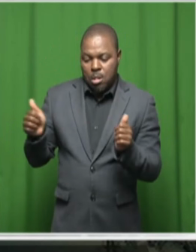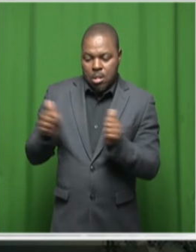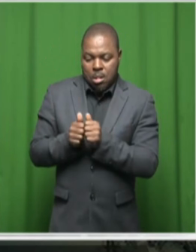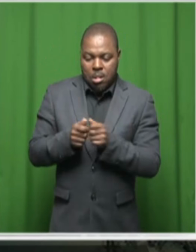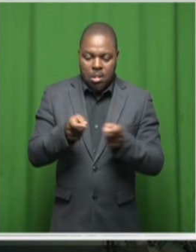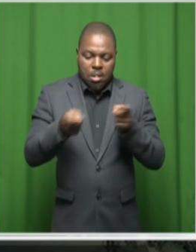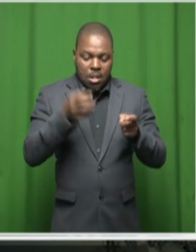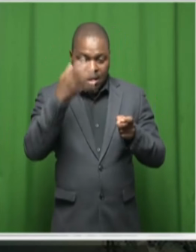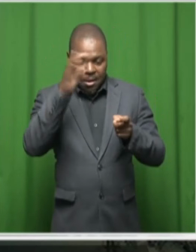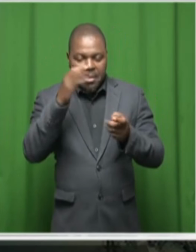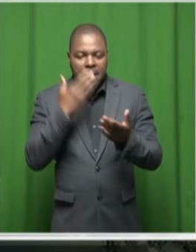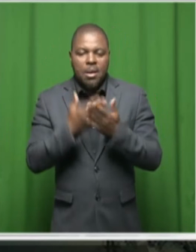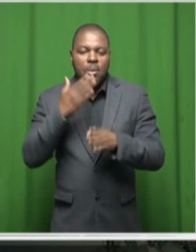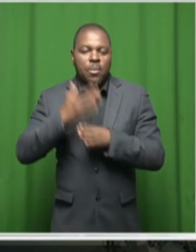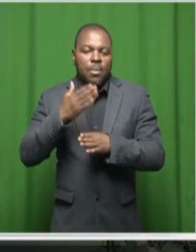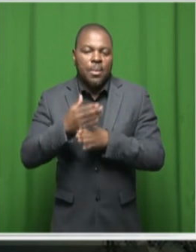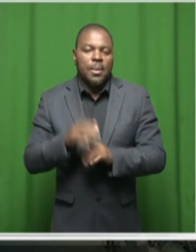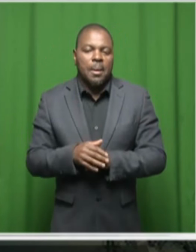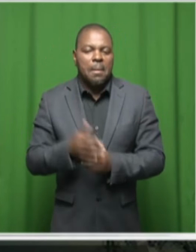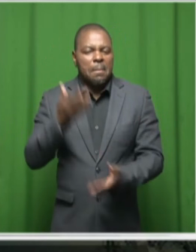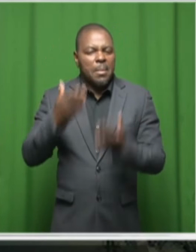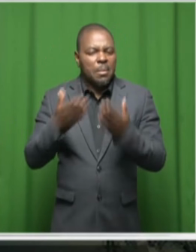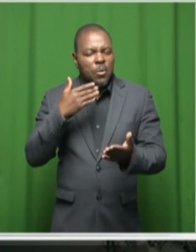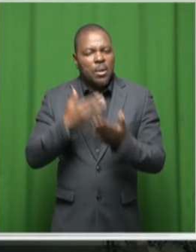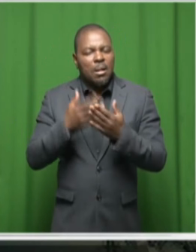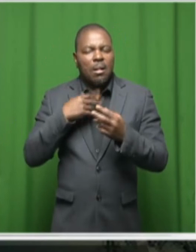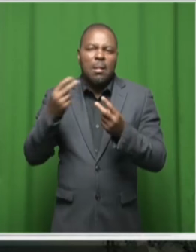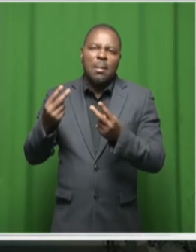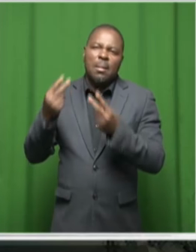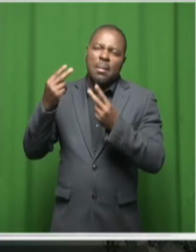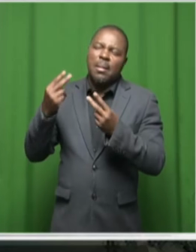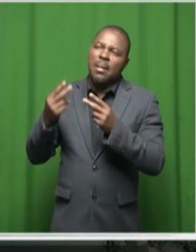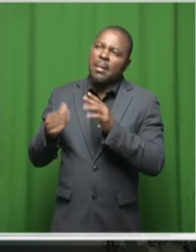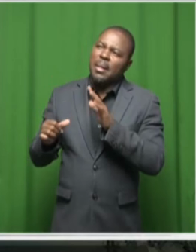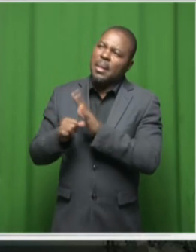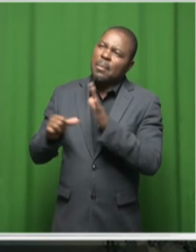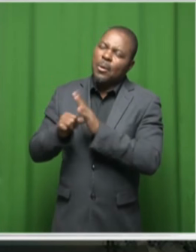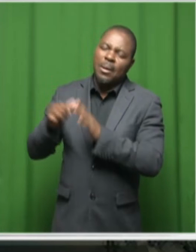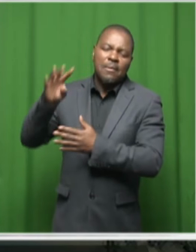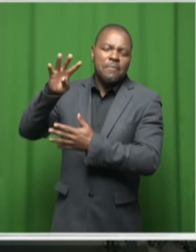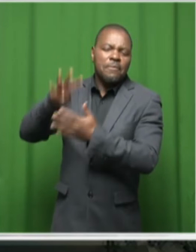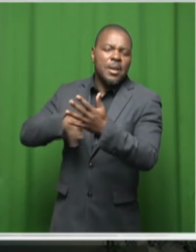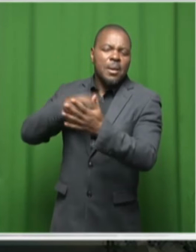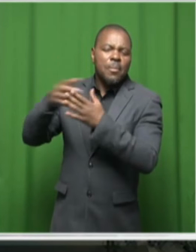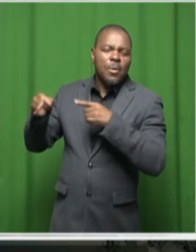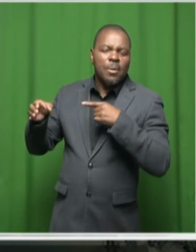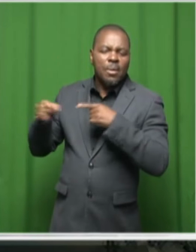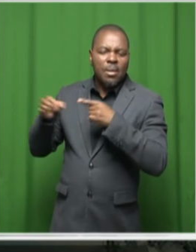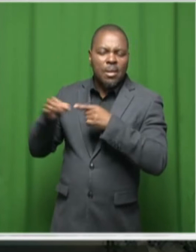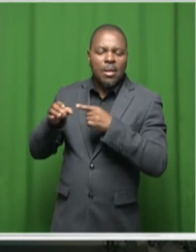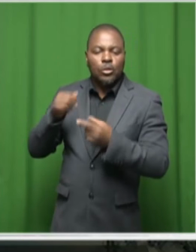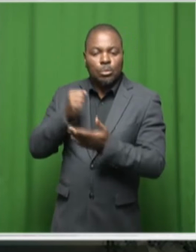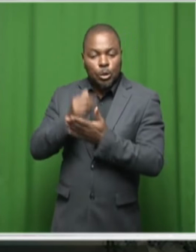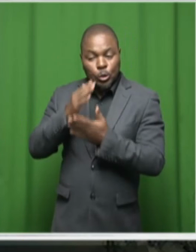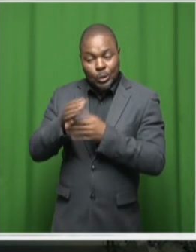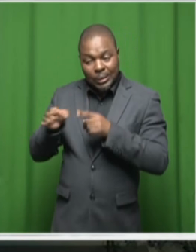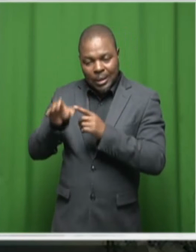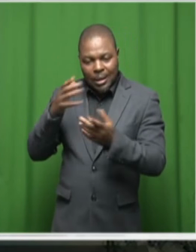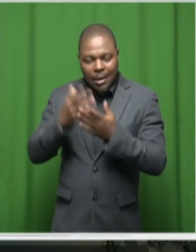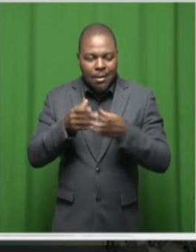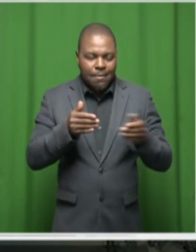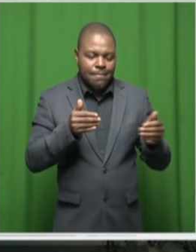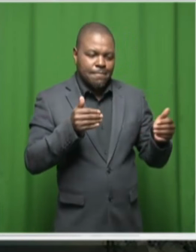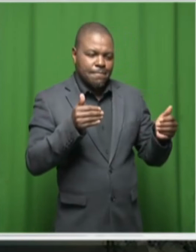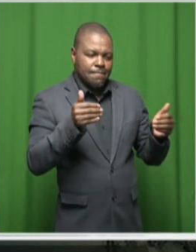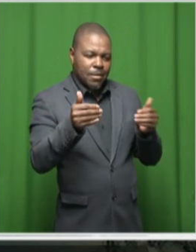So, again, perhaps worth revisiting the importance of having that framework in order to facilitate if